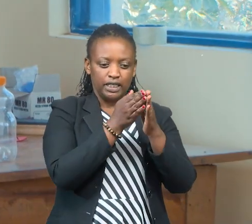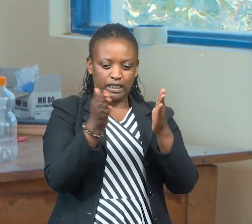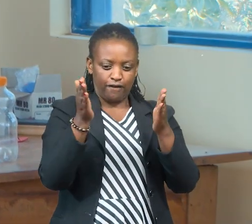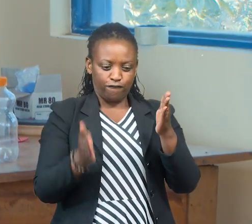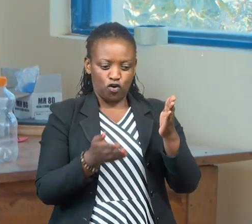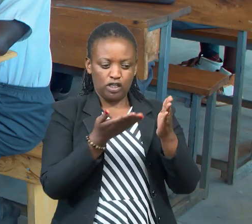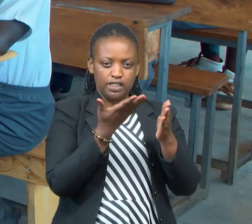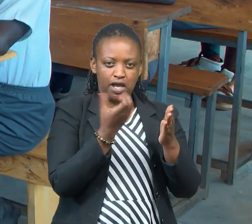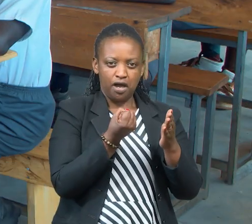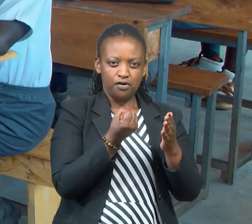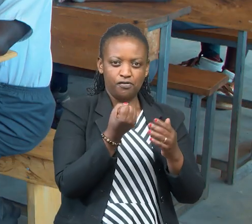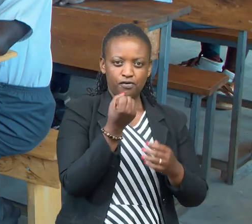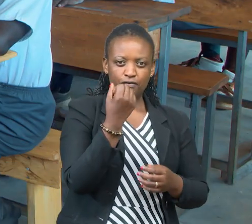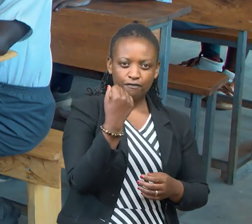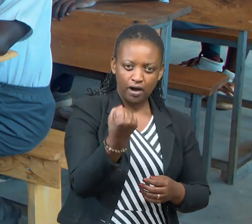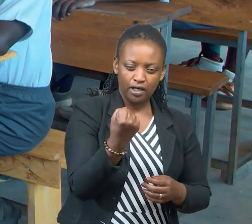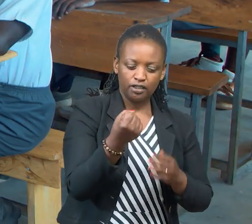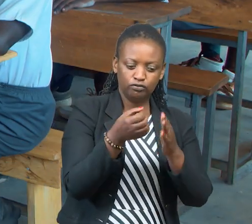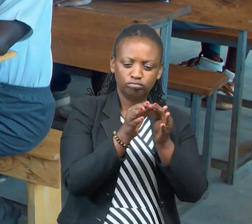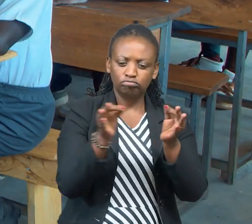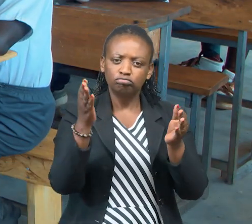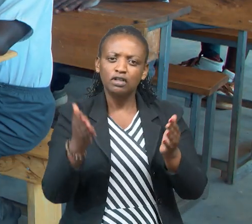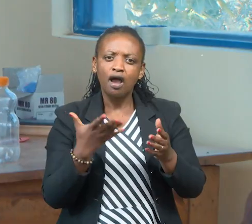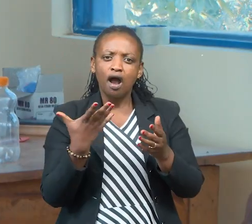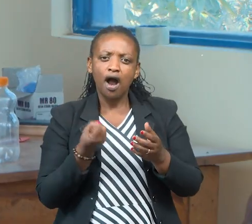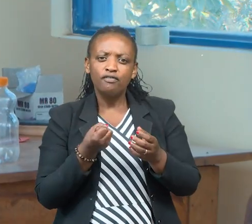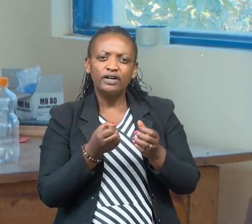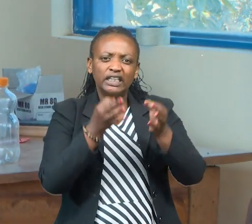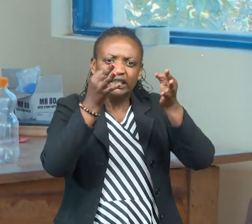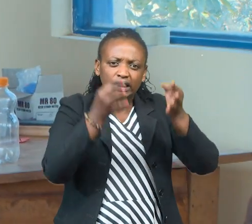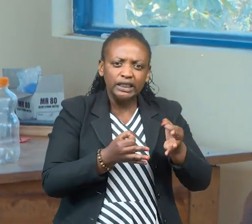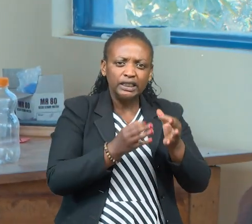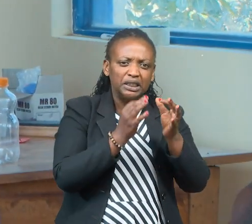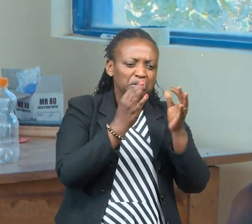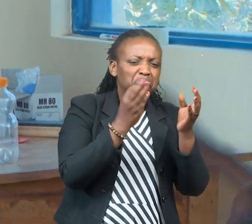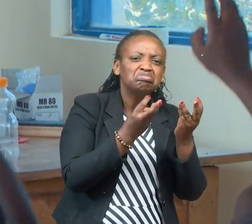Intervals are? 5 intervals. How many objects do we have?